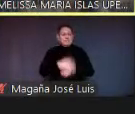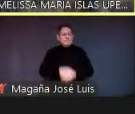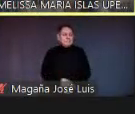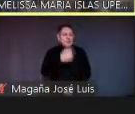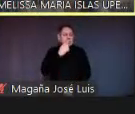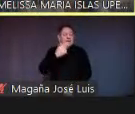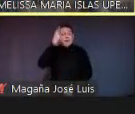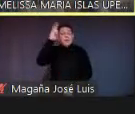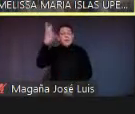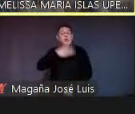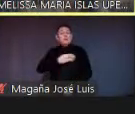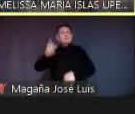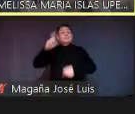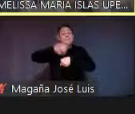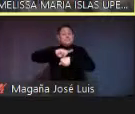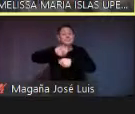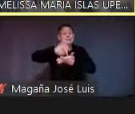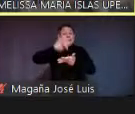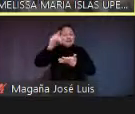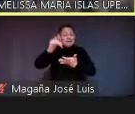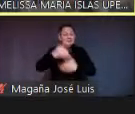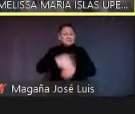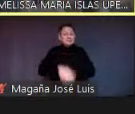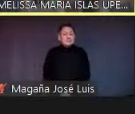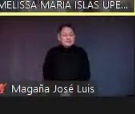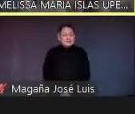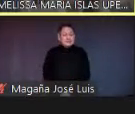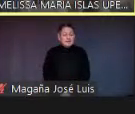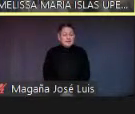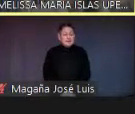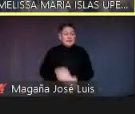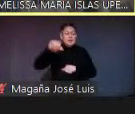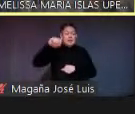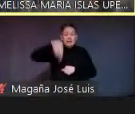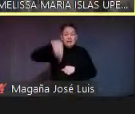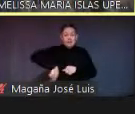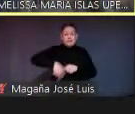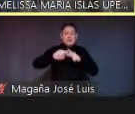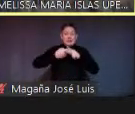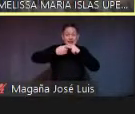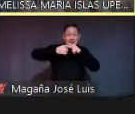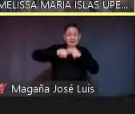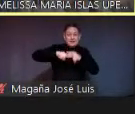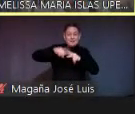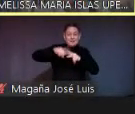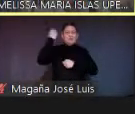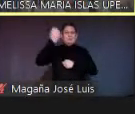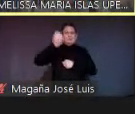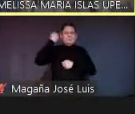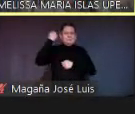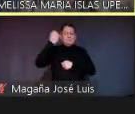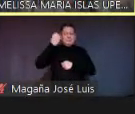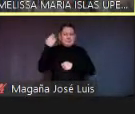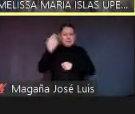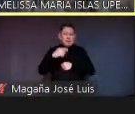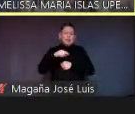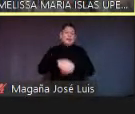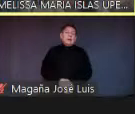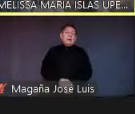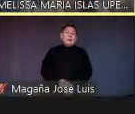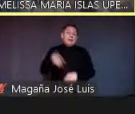gracias. Hello, good morning. Many thanks. Esta sesión de 14 conversatorios We're about to start this session of